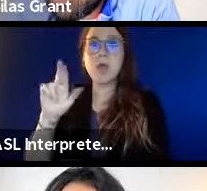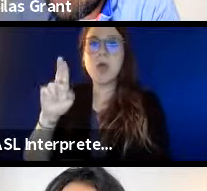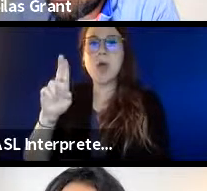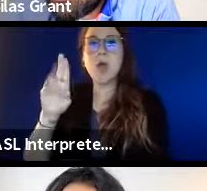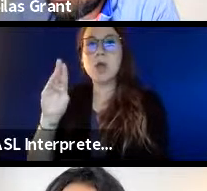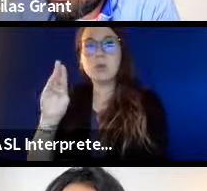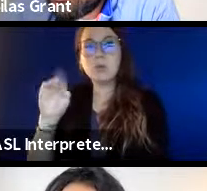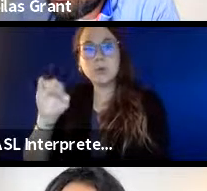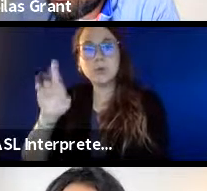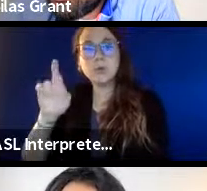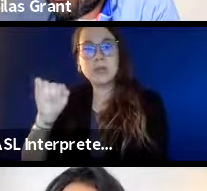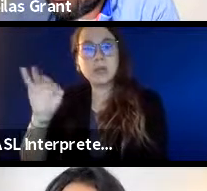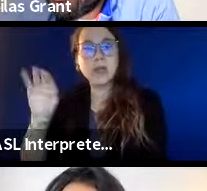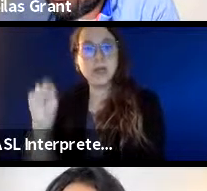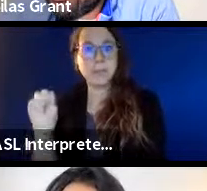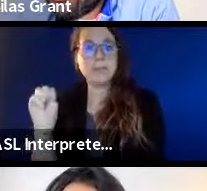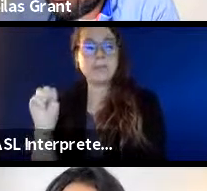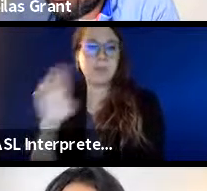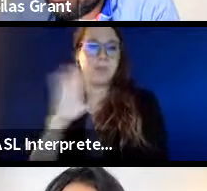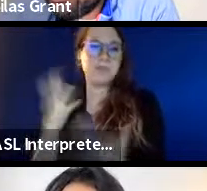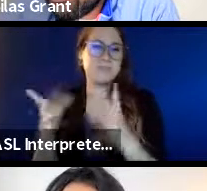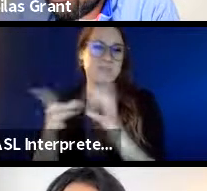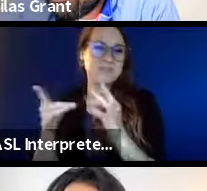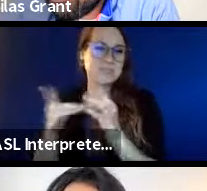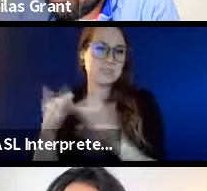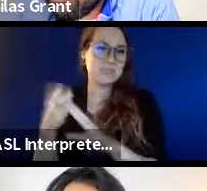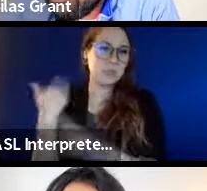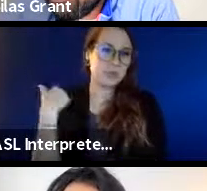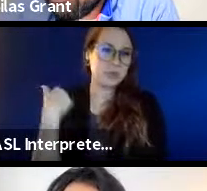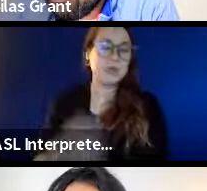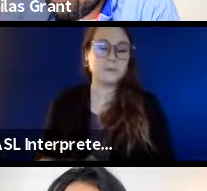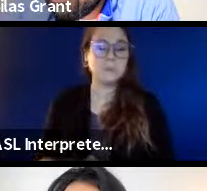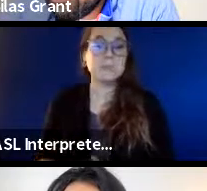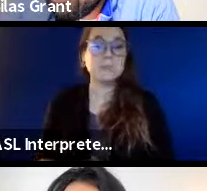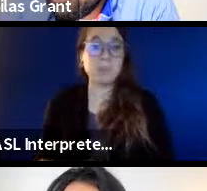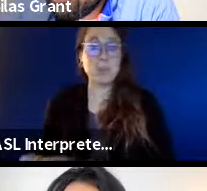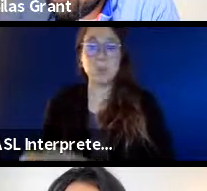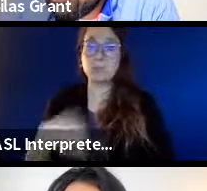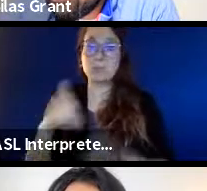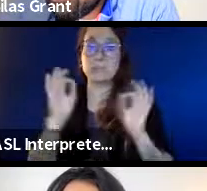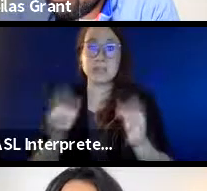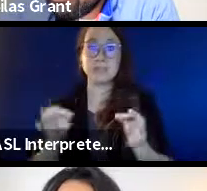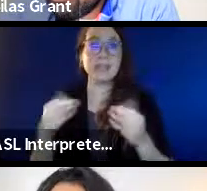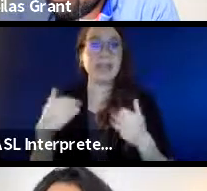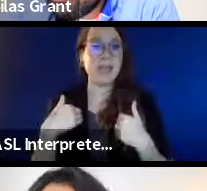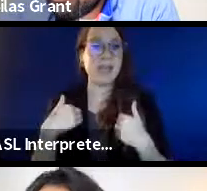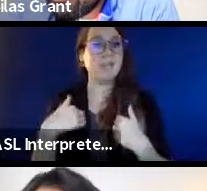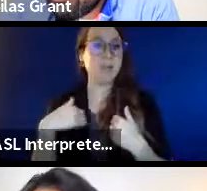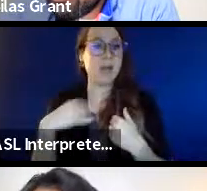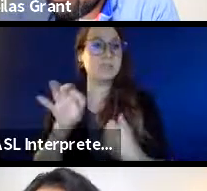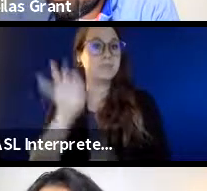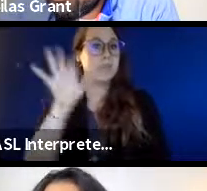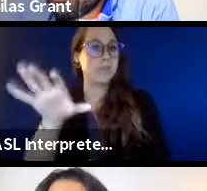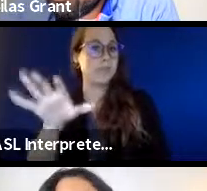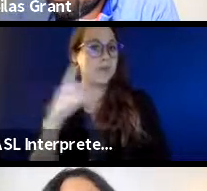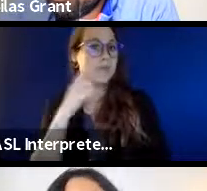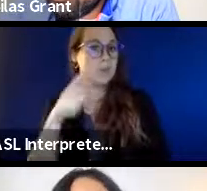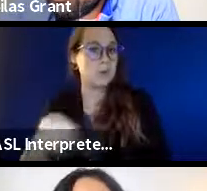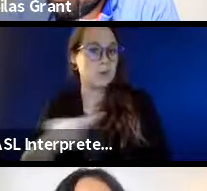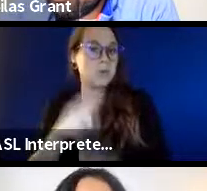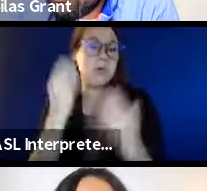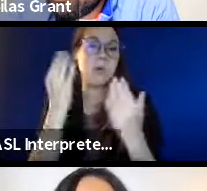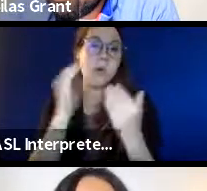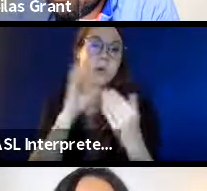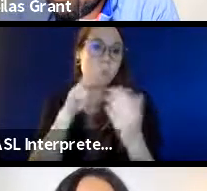discussed earlier. So we definitely have some input for you for that plan, and we hope you'll give it a close